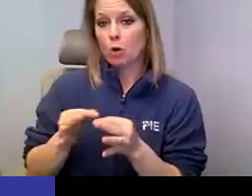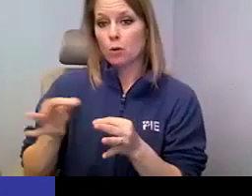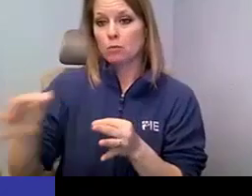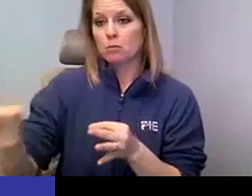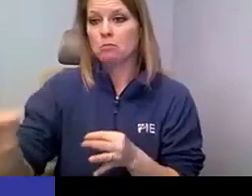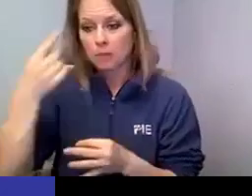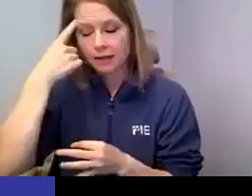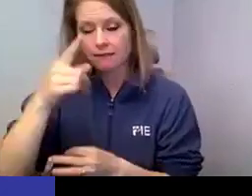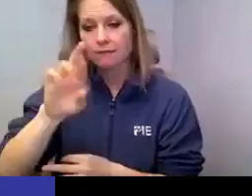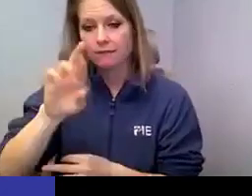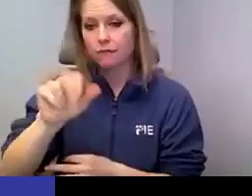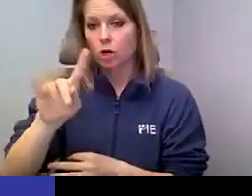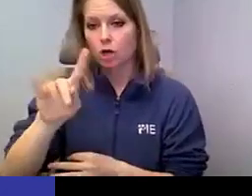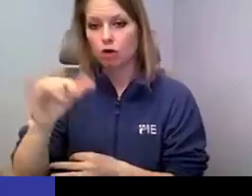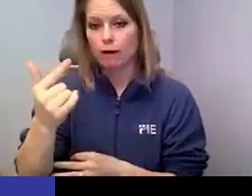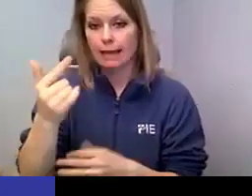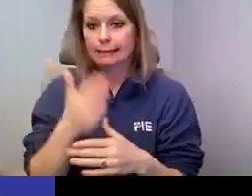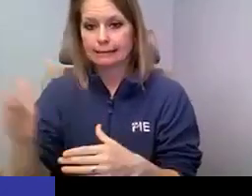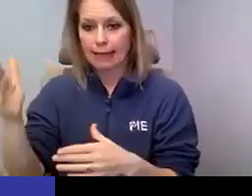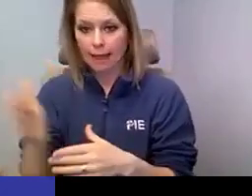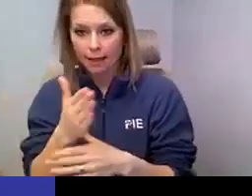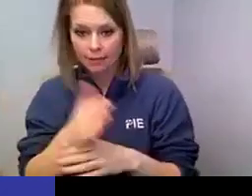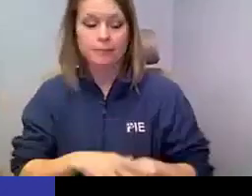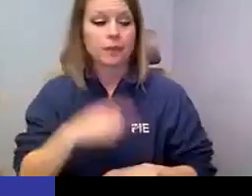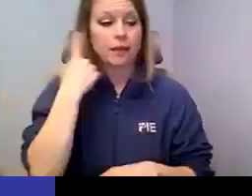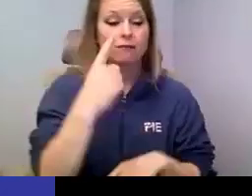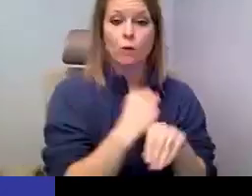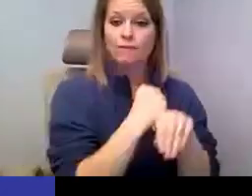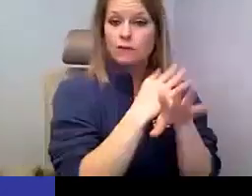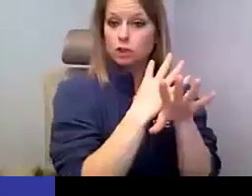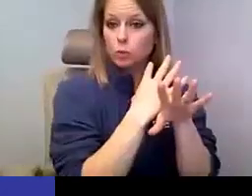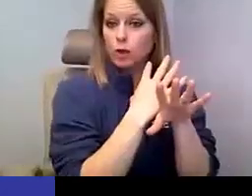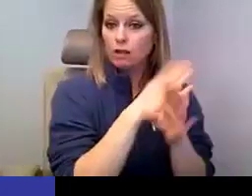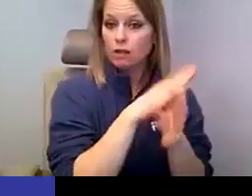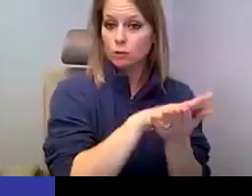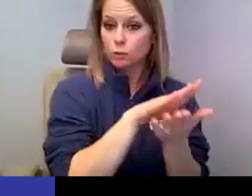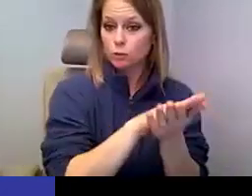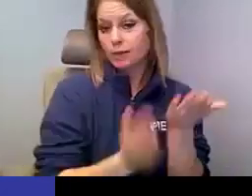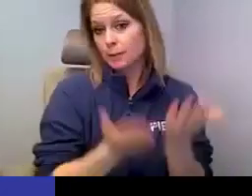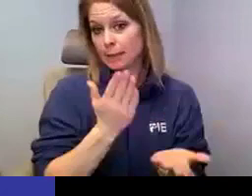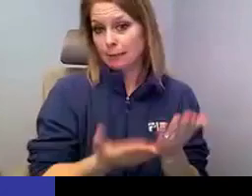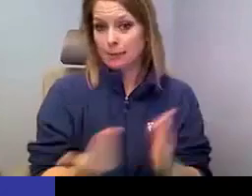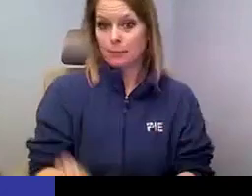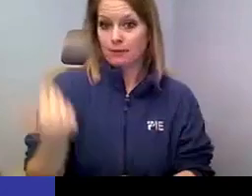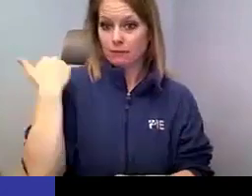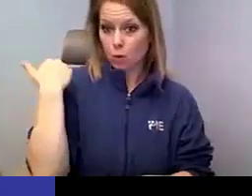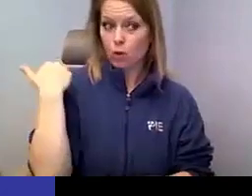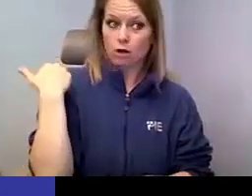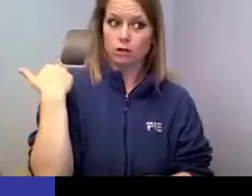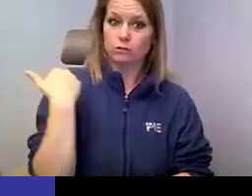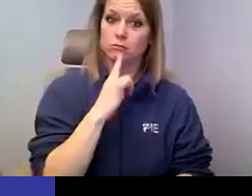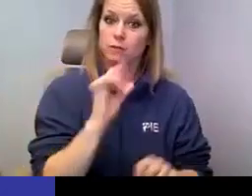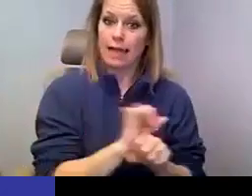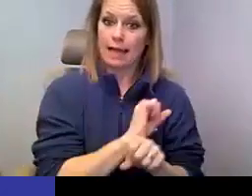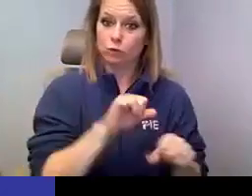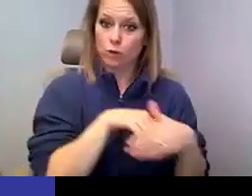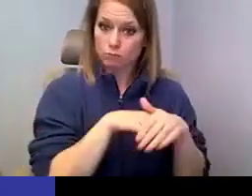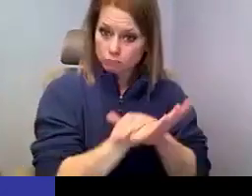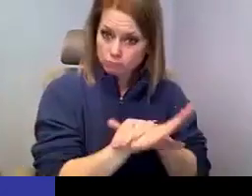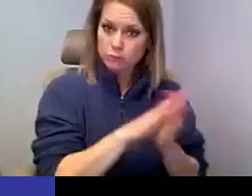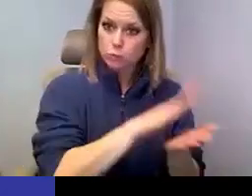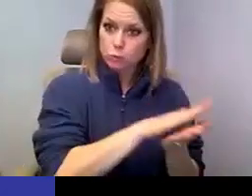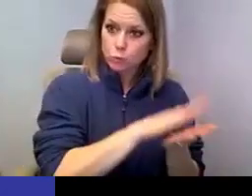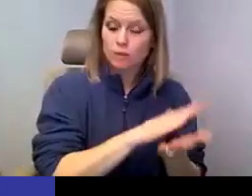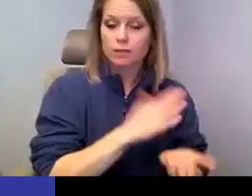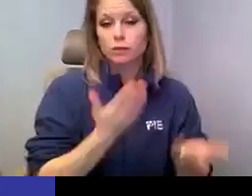scales. For virtual students, did the student recently attend a brick and mortar school? There might be teachers there that know the student well enough to